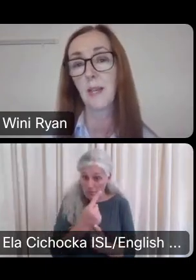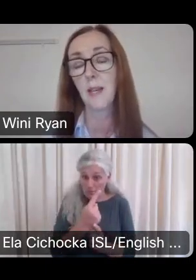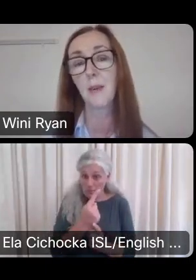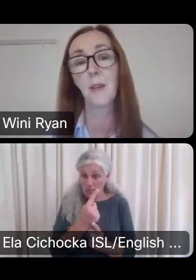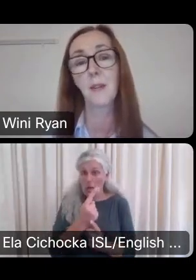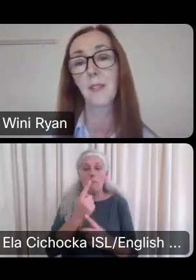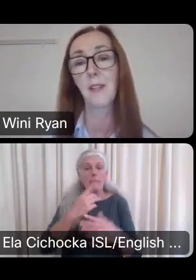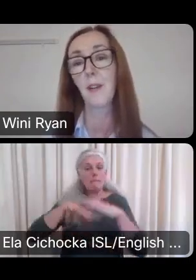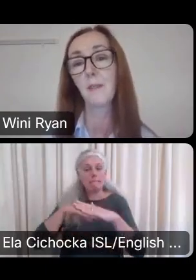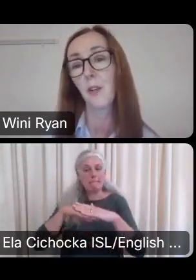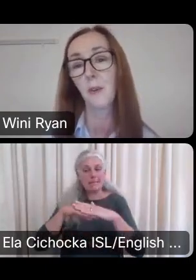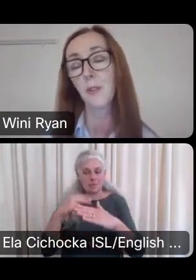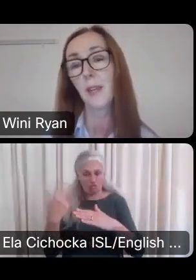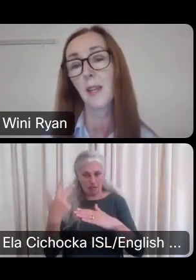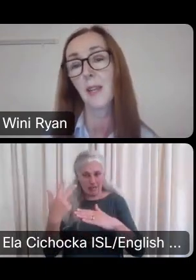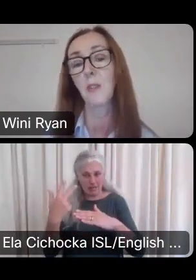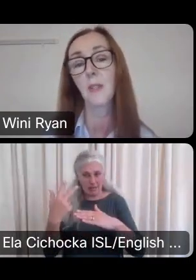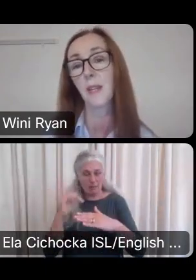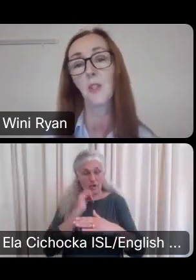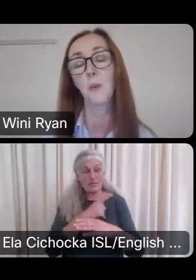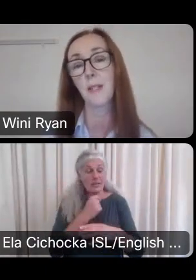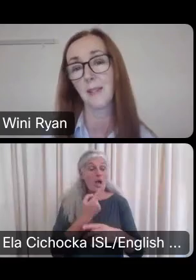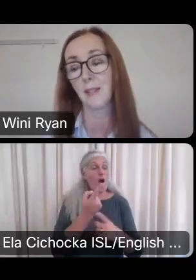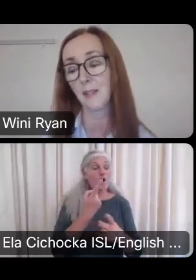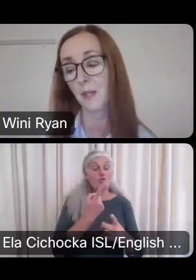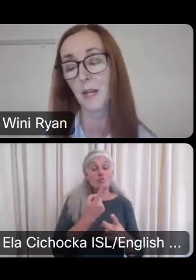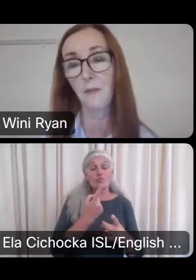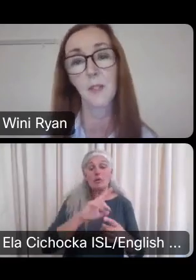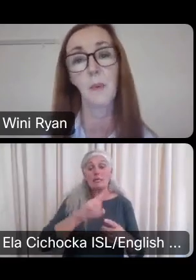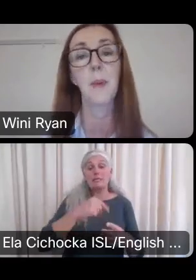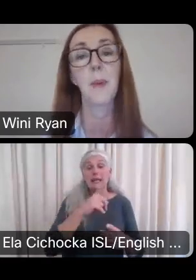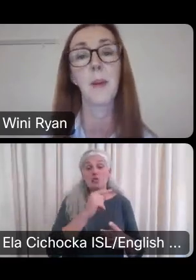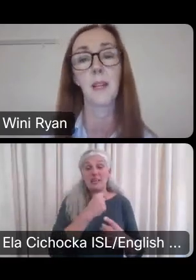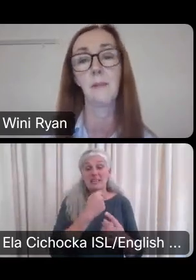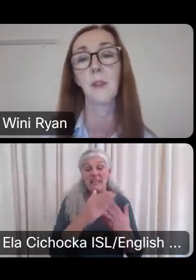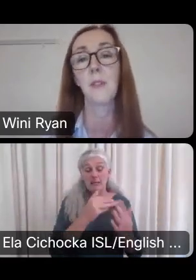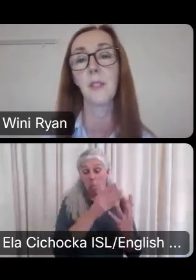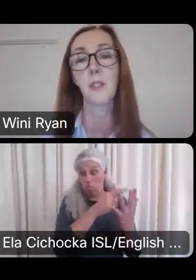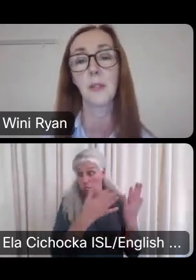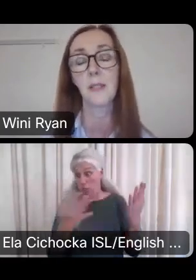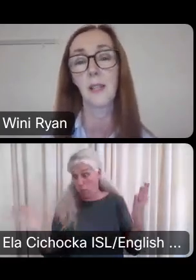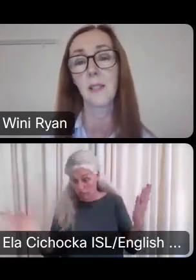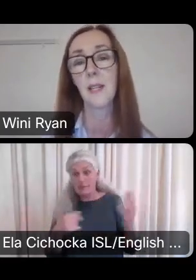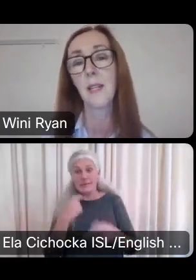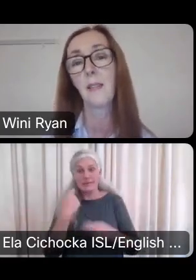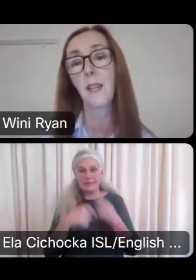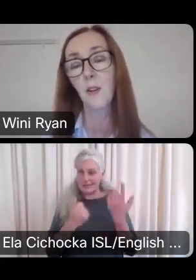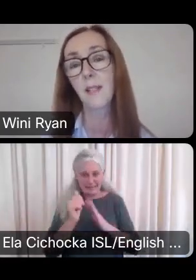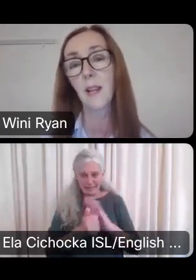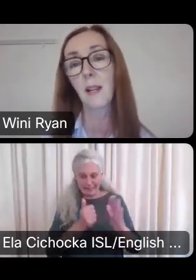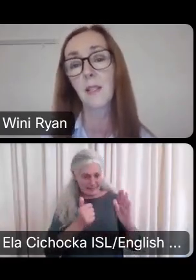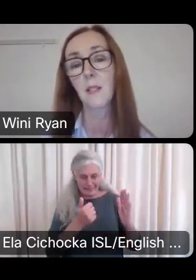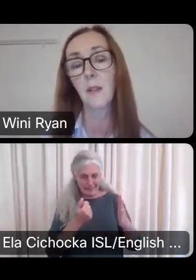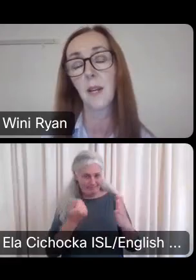things, because you're not, you know, if you say, I'm going to do the next 20 things when I leave this webinar today, I'm going to do these 20 skills, then you're